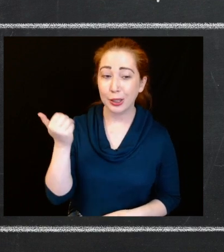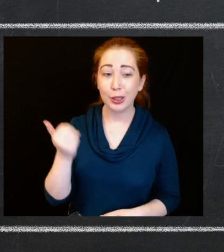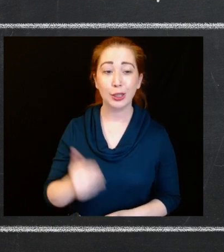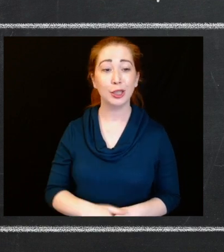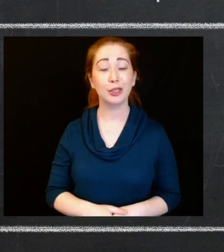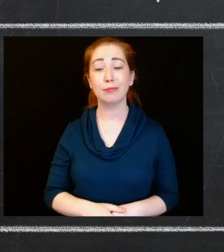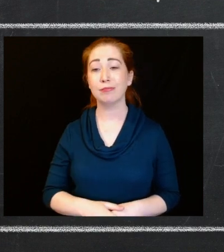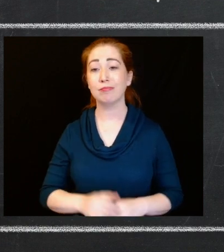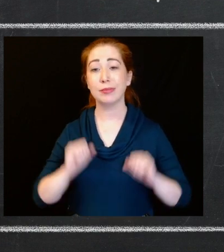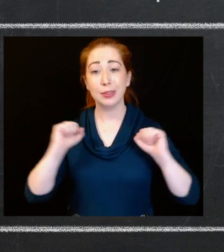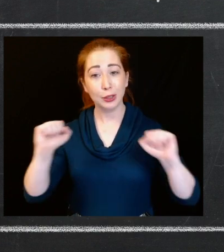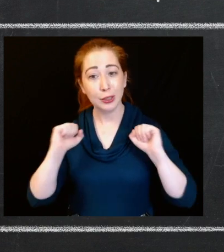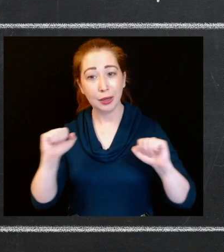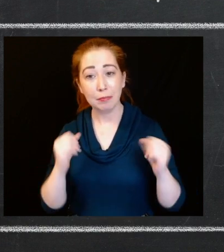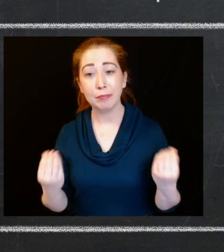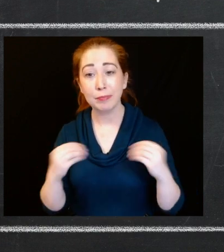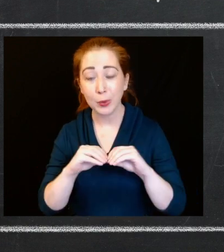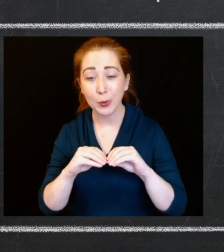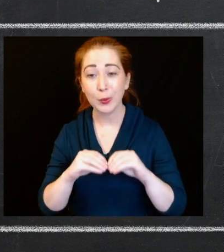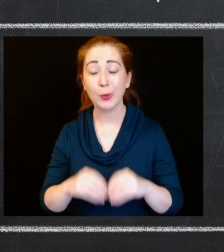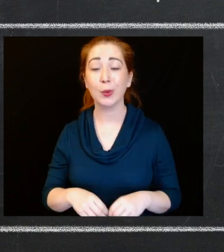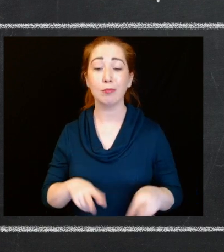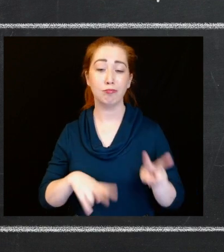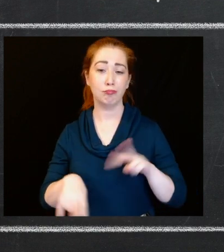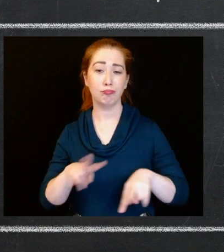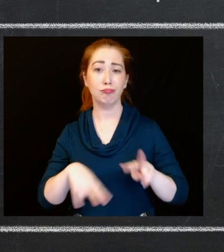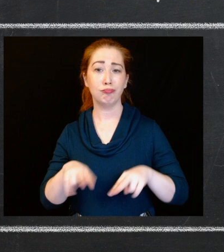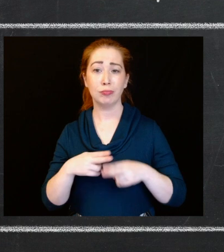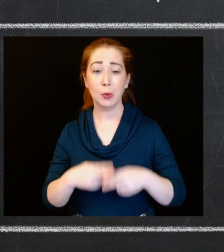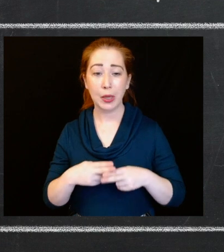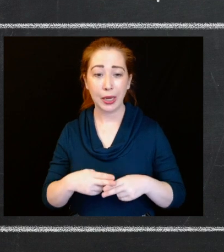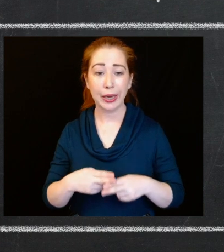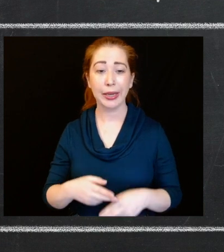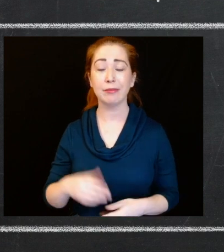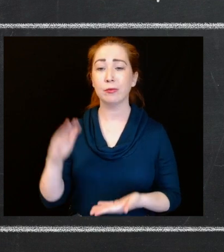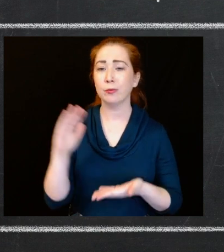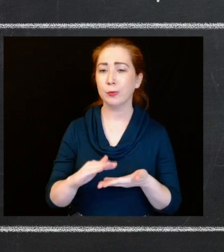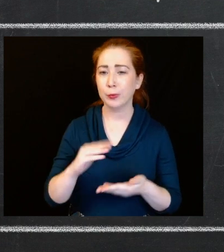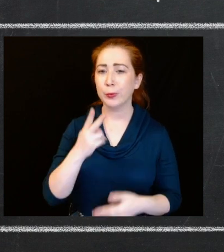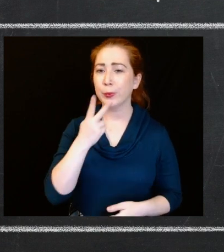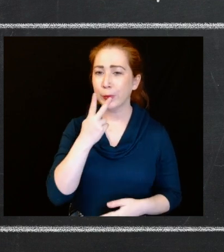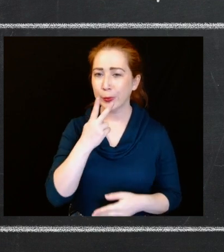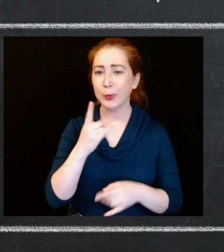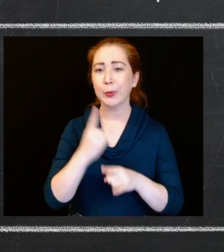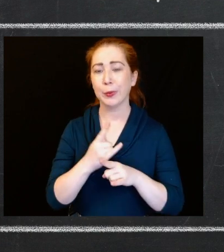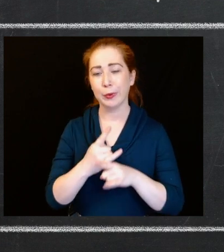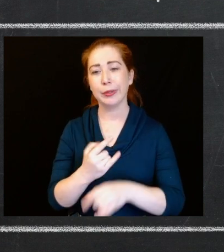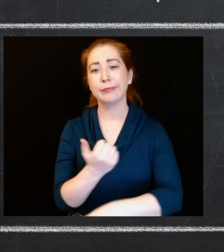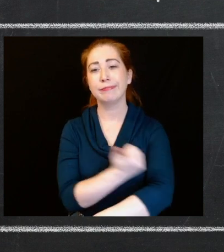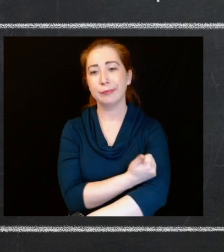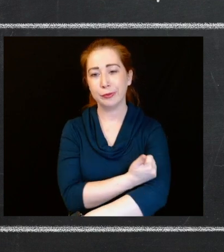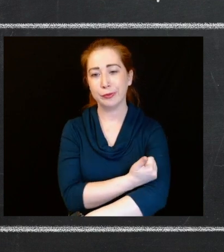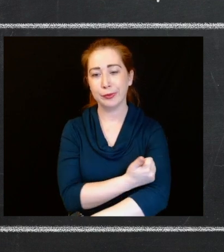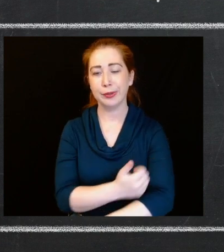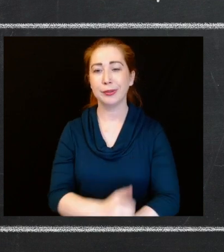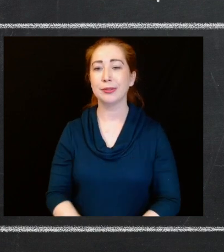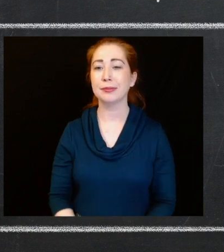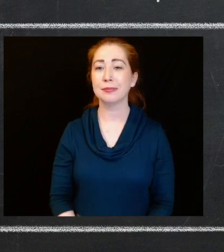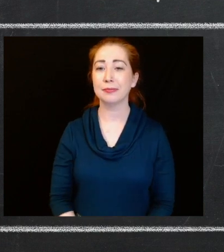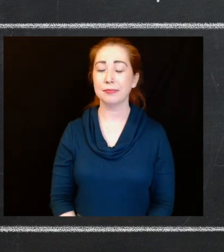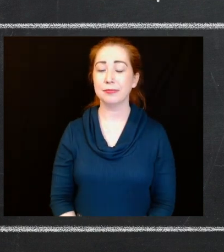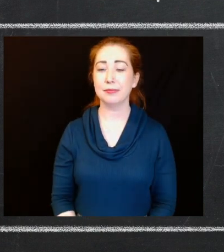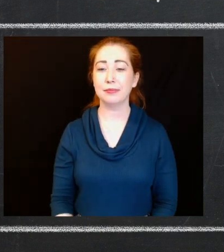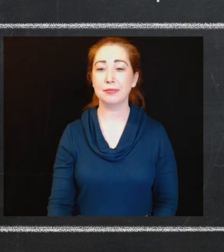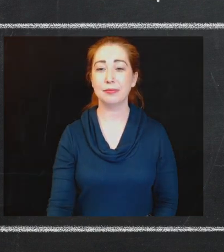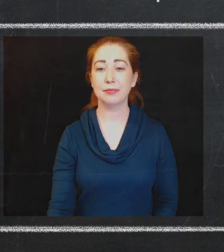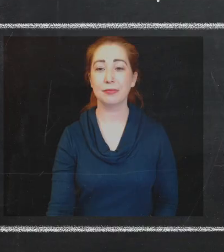lifestyle, such as balanced nutrition, more exercise, weight management, and reduced use of cigarettes,